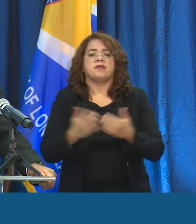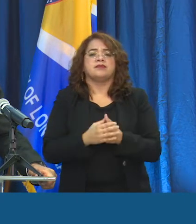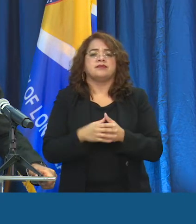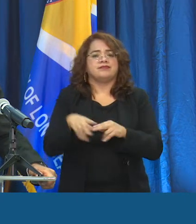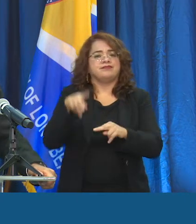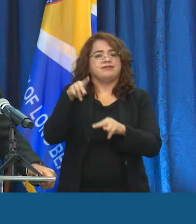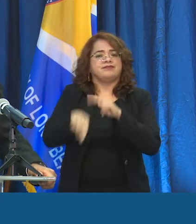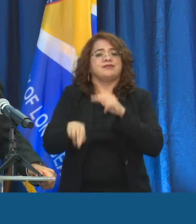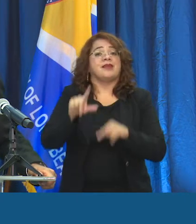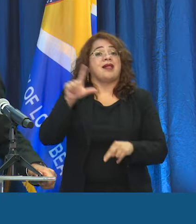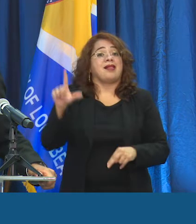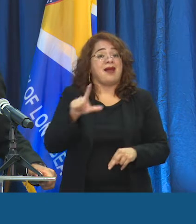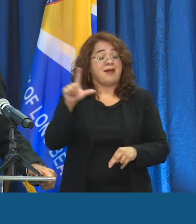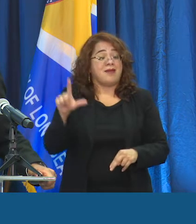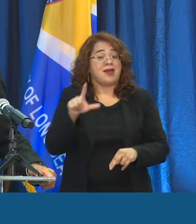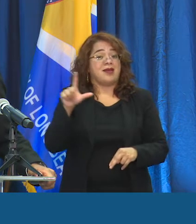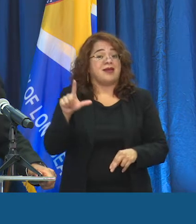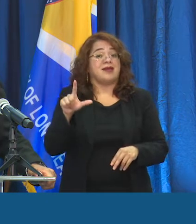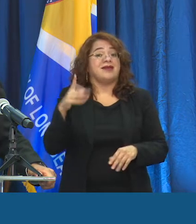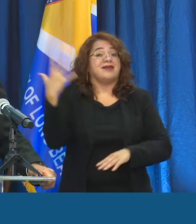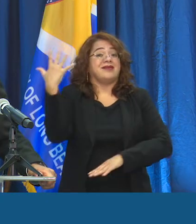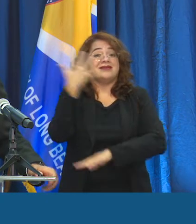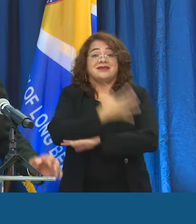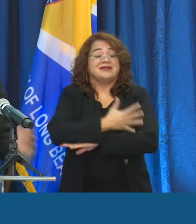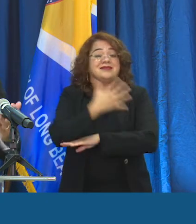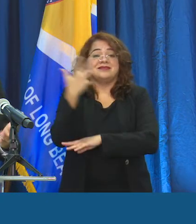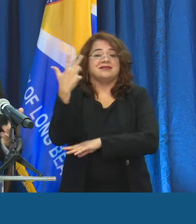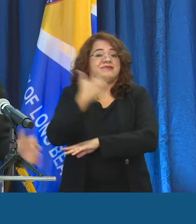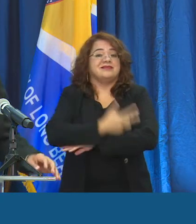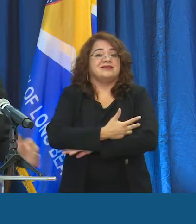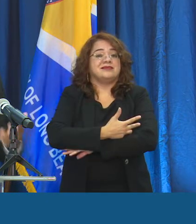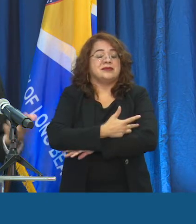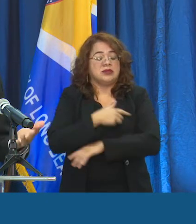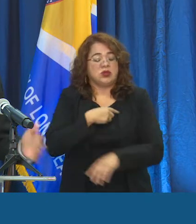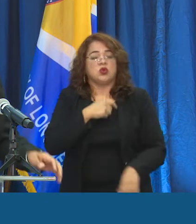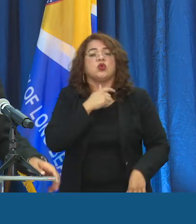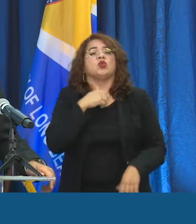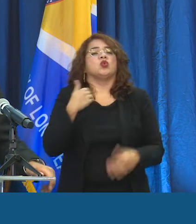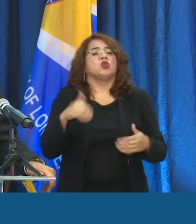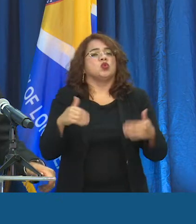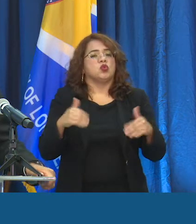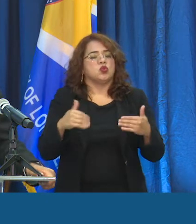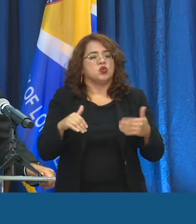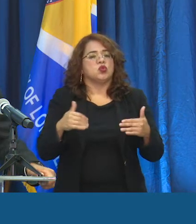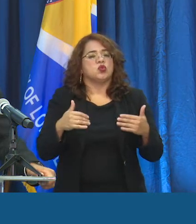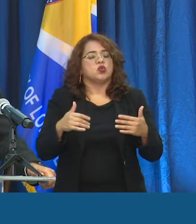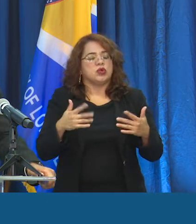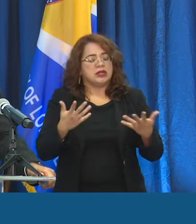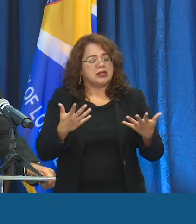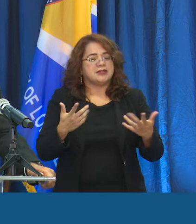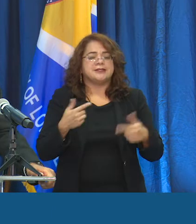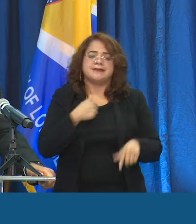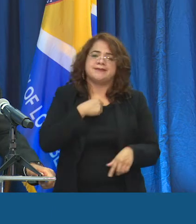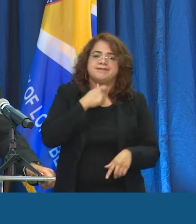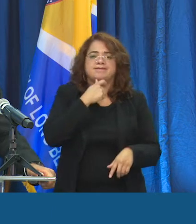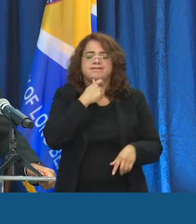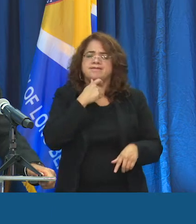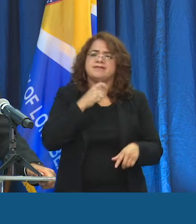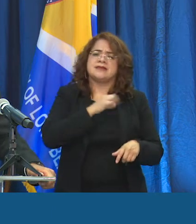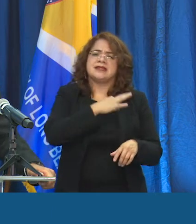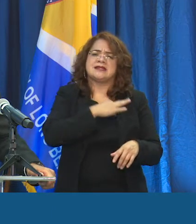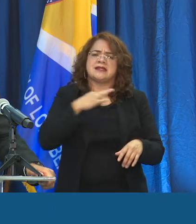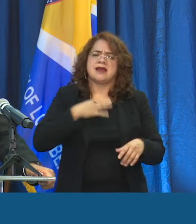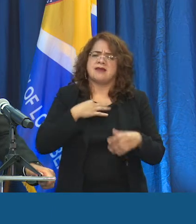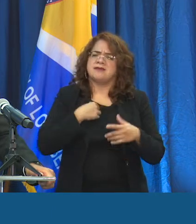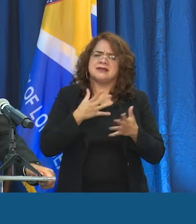cut library hours from 5 days a week down to 3. Which I understand we have to make difficult cuts. But I'm working with staff, and my